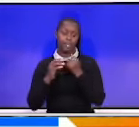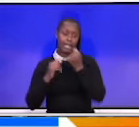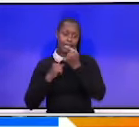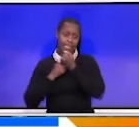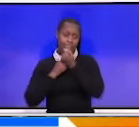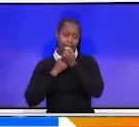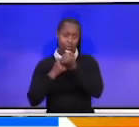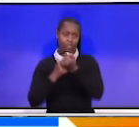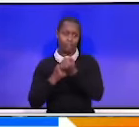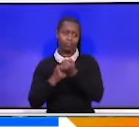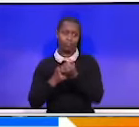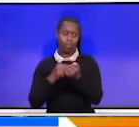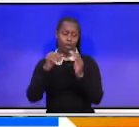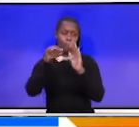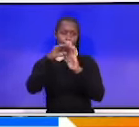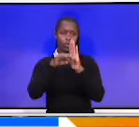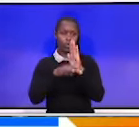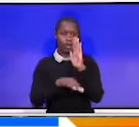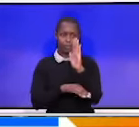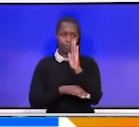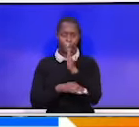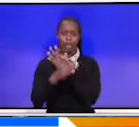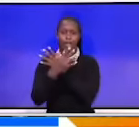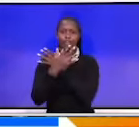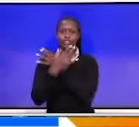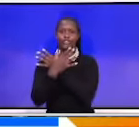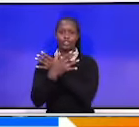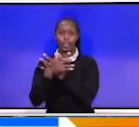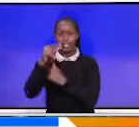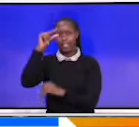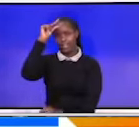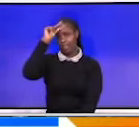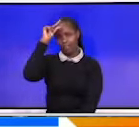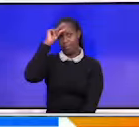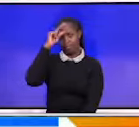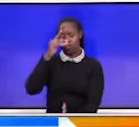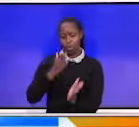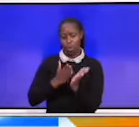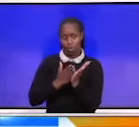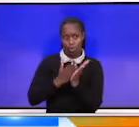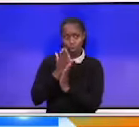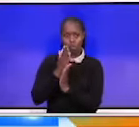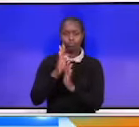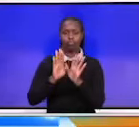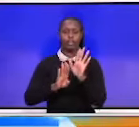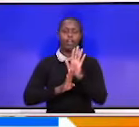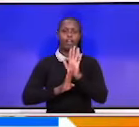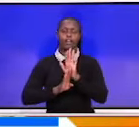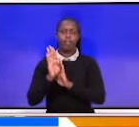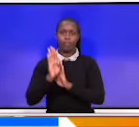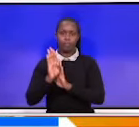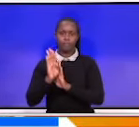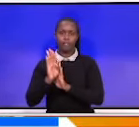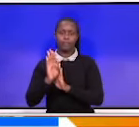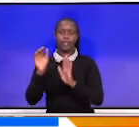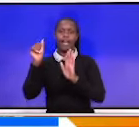this initiative, the German government, through their development agency called DAD,